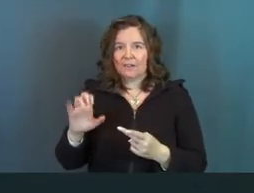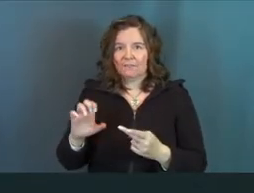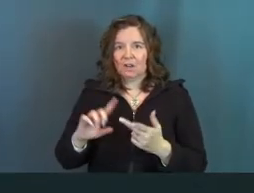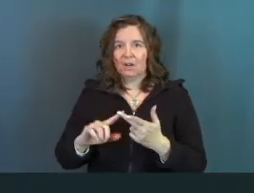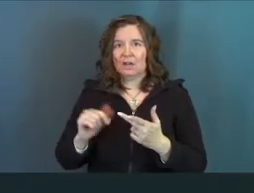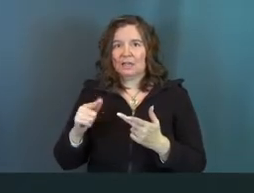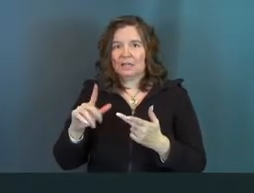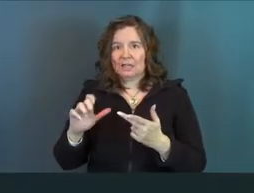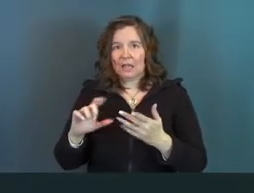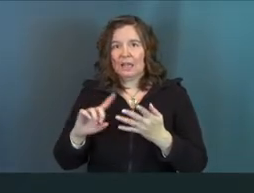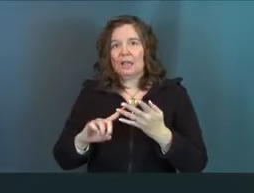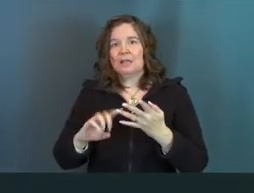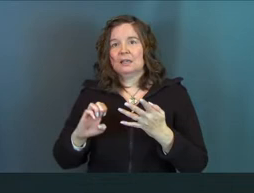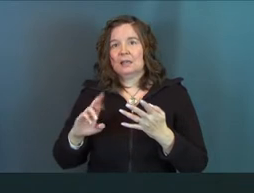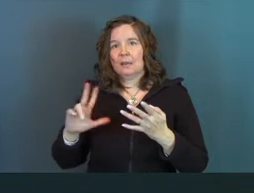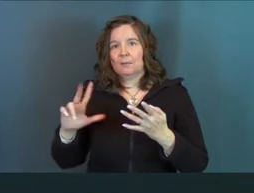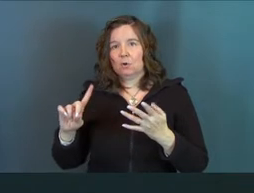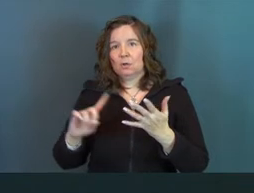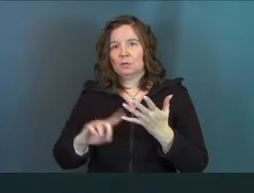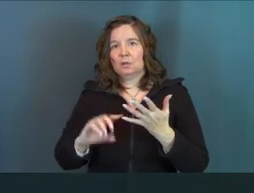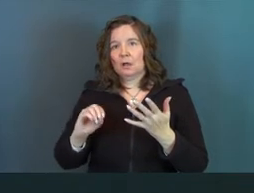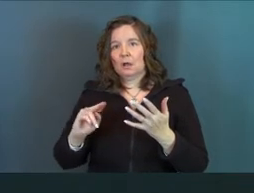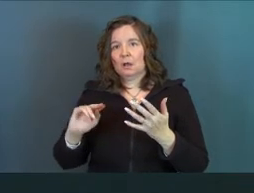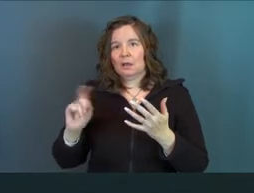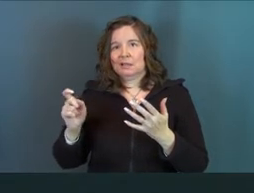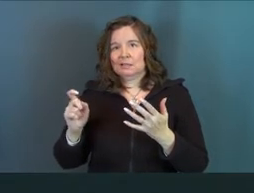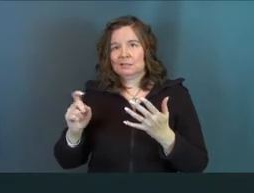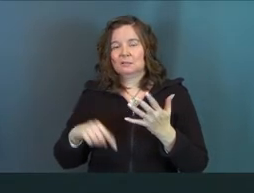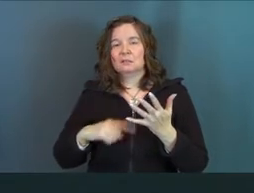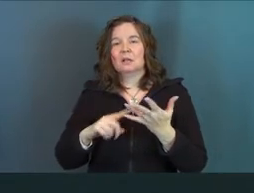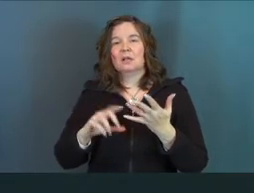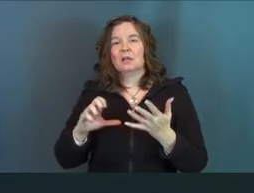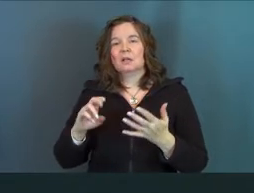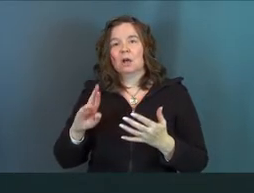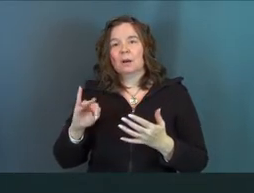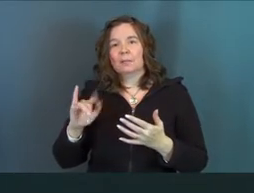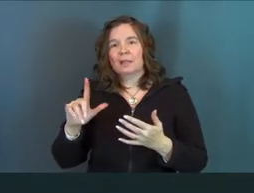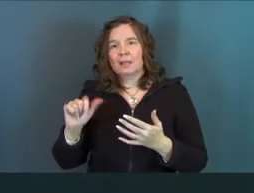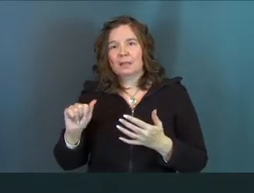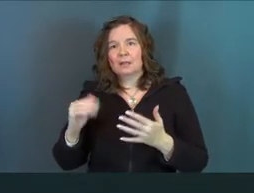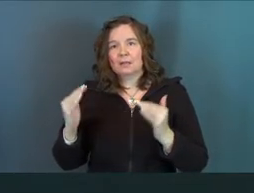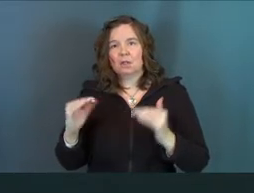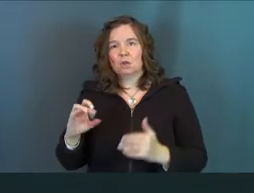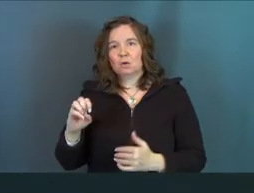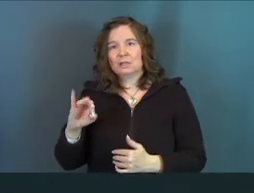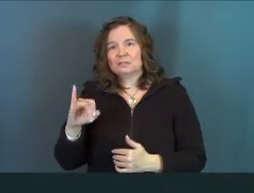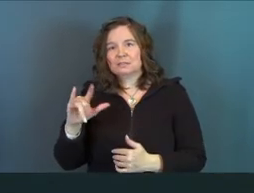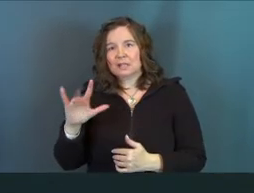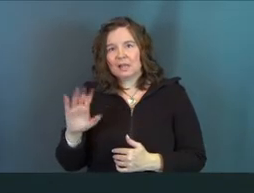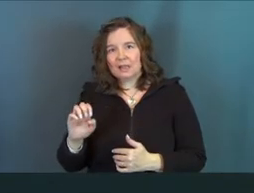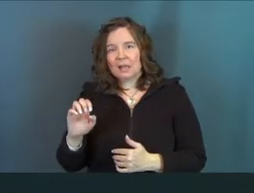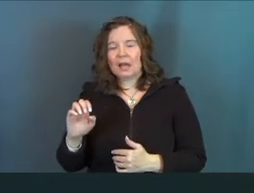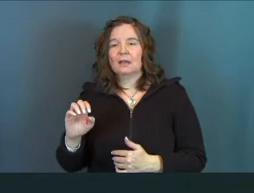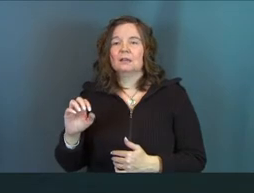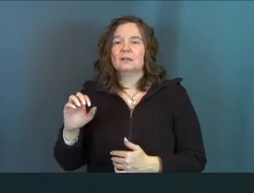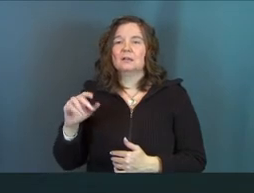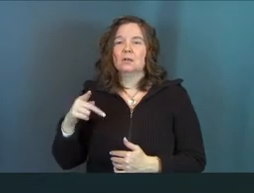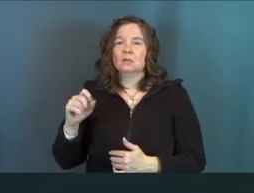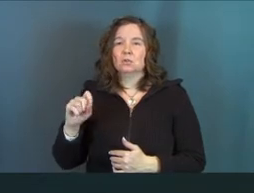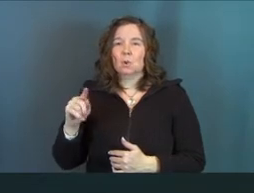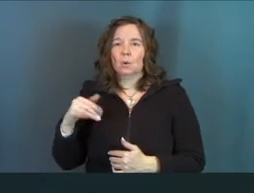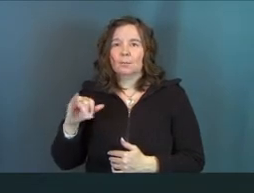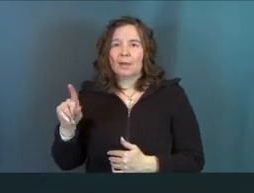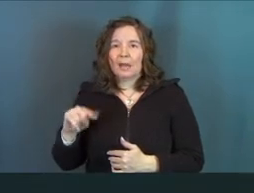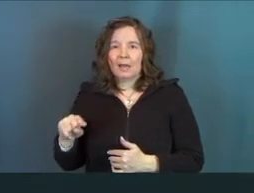agate, emerald, onyx, carnelian, chrysolite, beryl, topaz, chrysoprase, I think, praise, whatever.